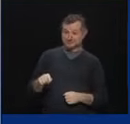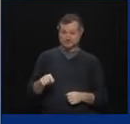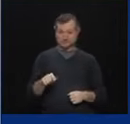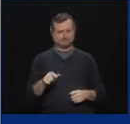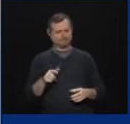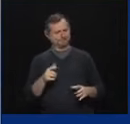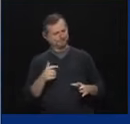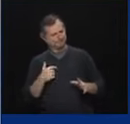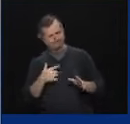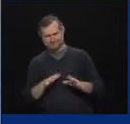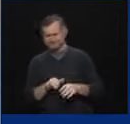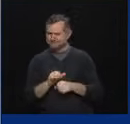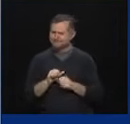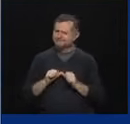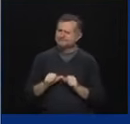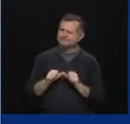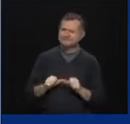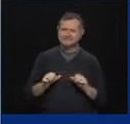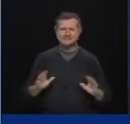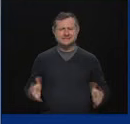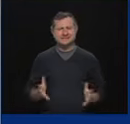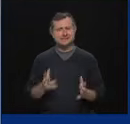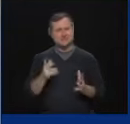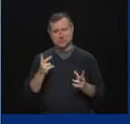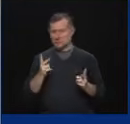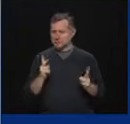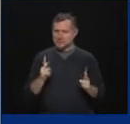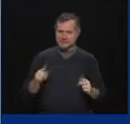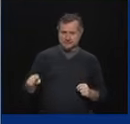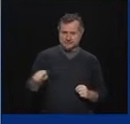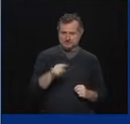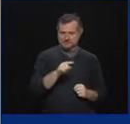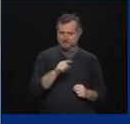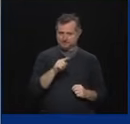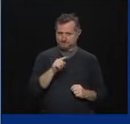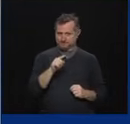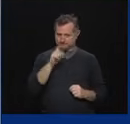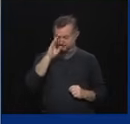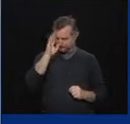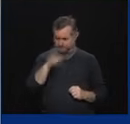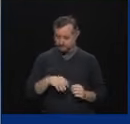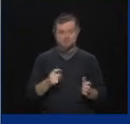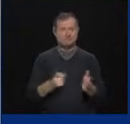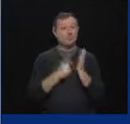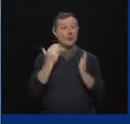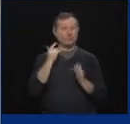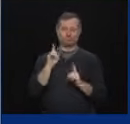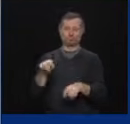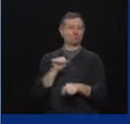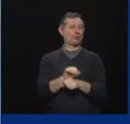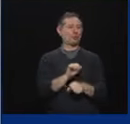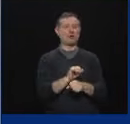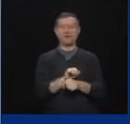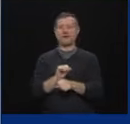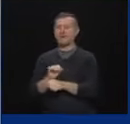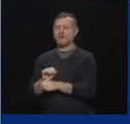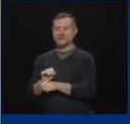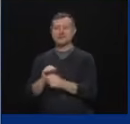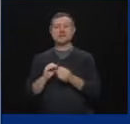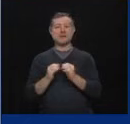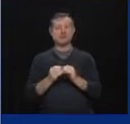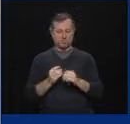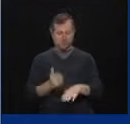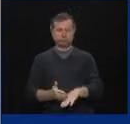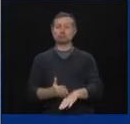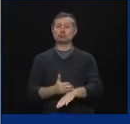some of you are doing it now because it's a requirement of your jobs. And that's what the effect is we wanted to have. And we're seeing the numbers go up there as well. I still want to